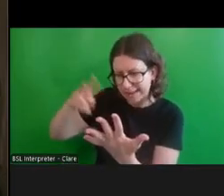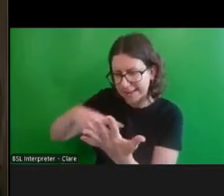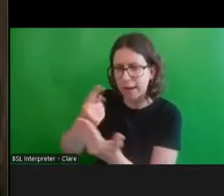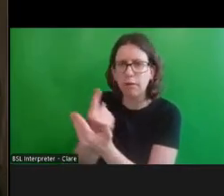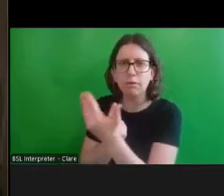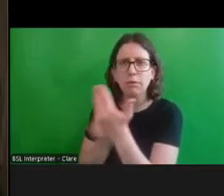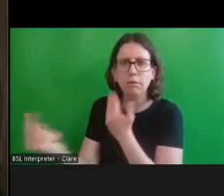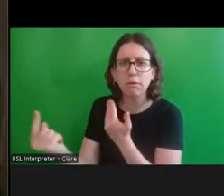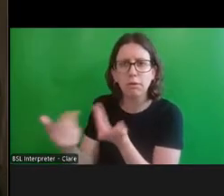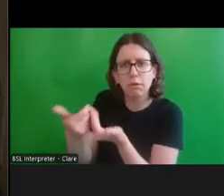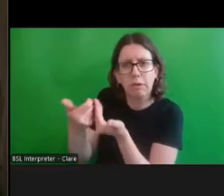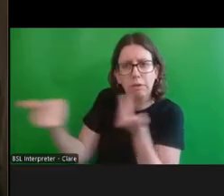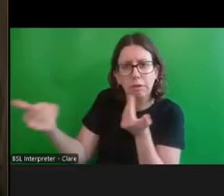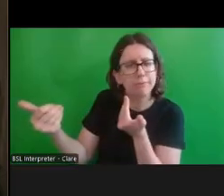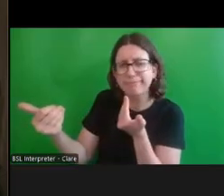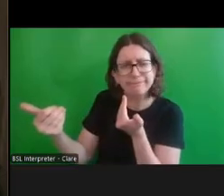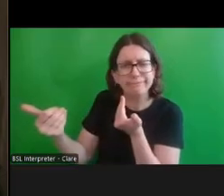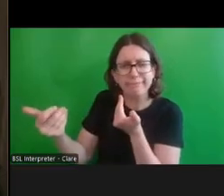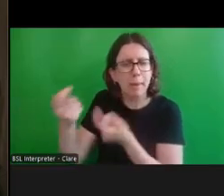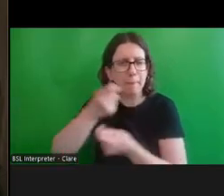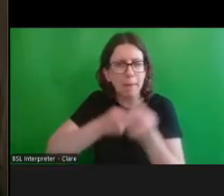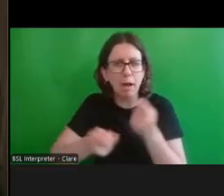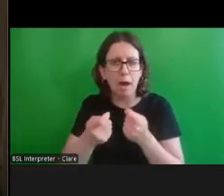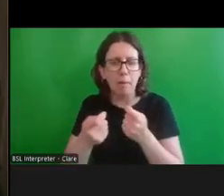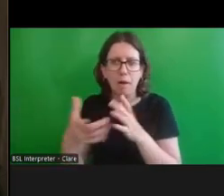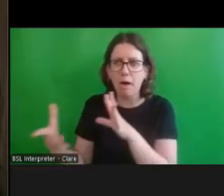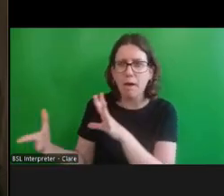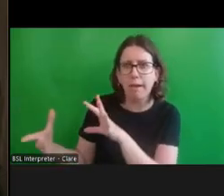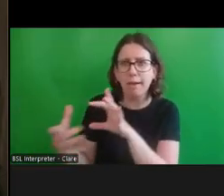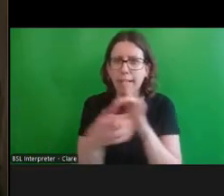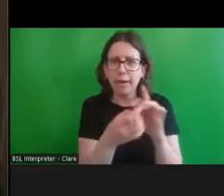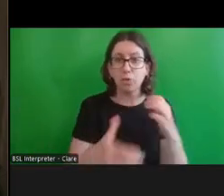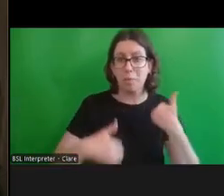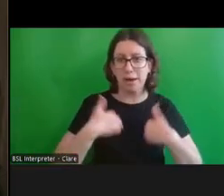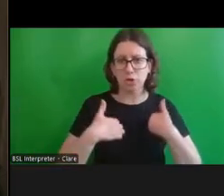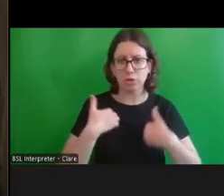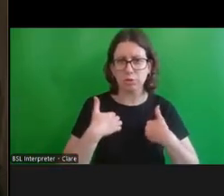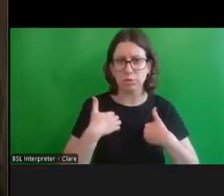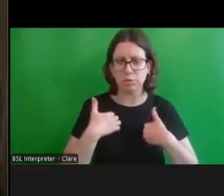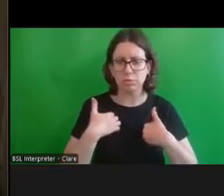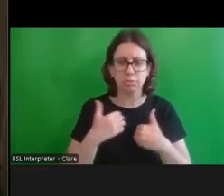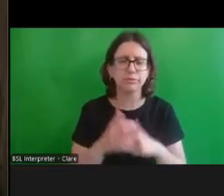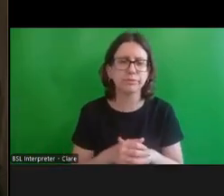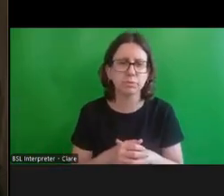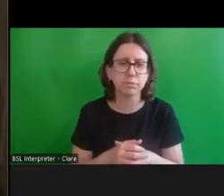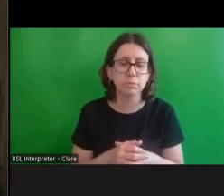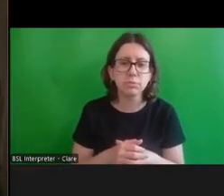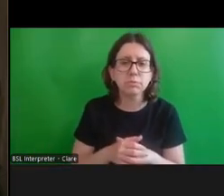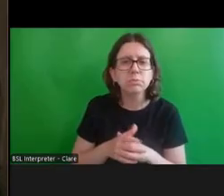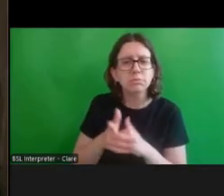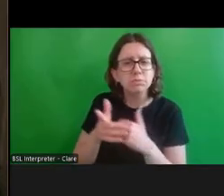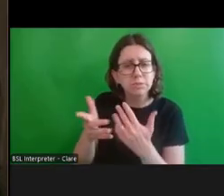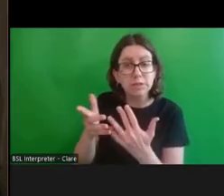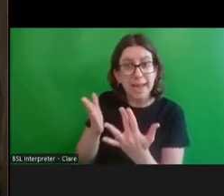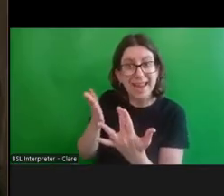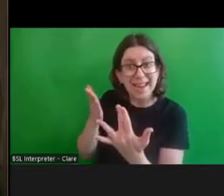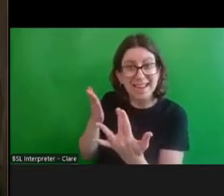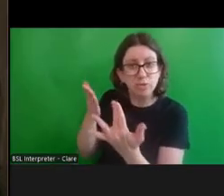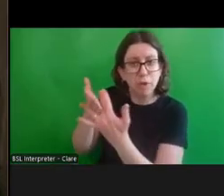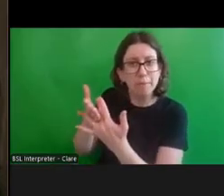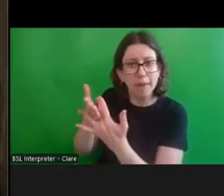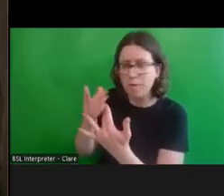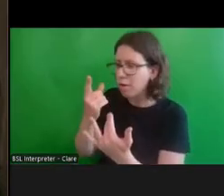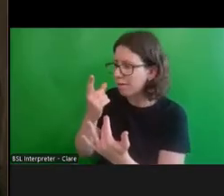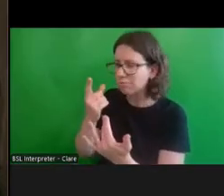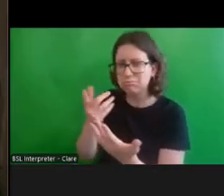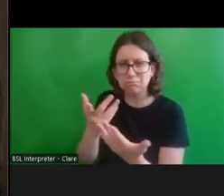into something which integrates and links to our passions. Something which is seen as interruptive, that we step away from